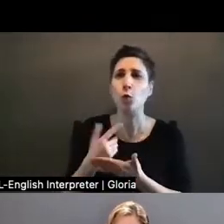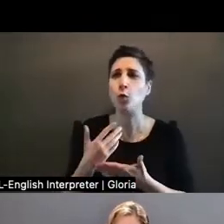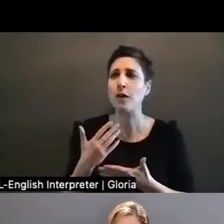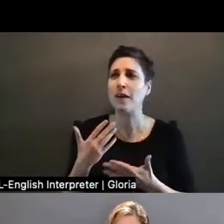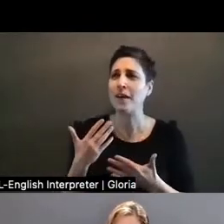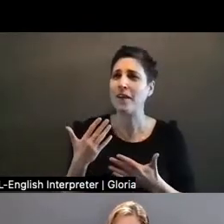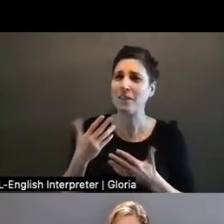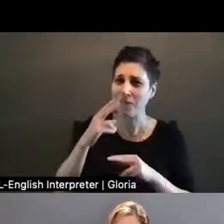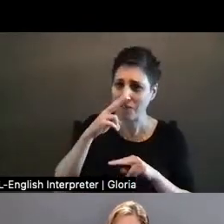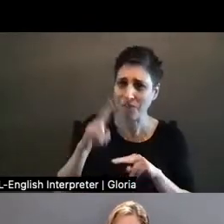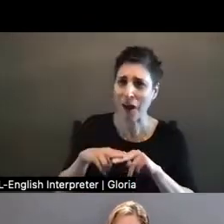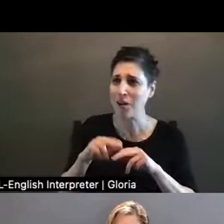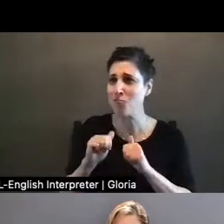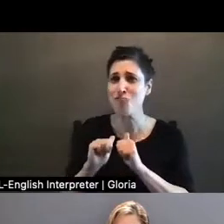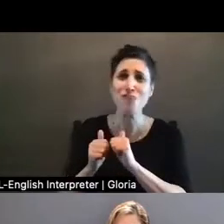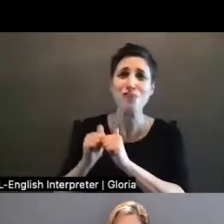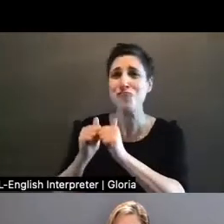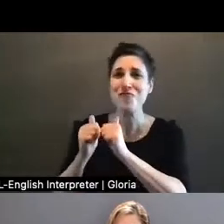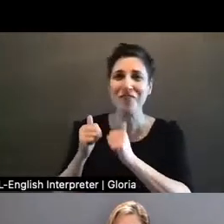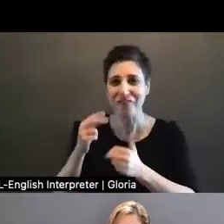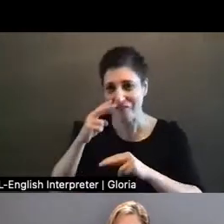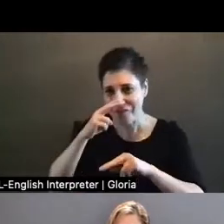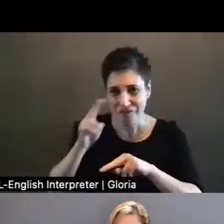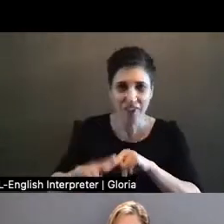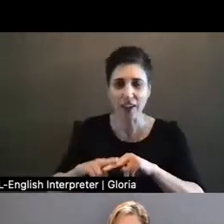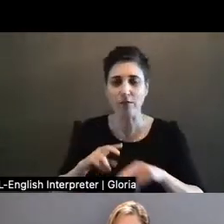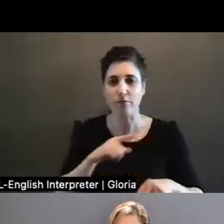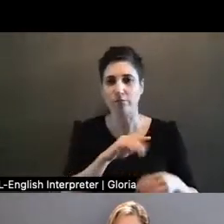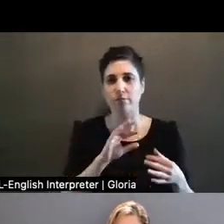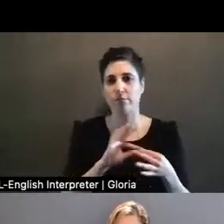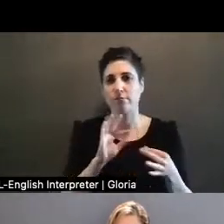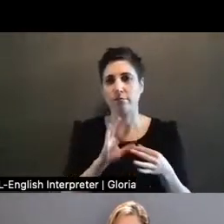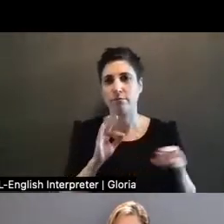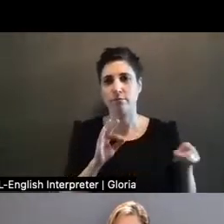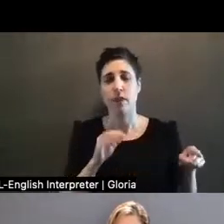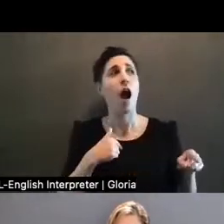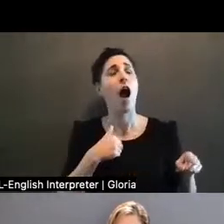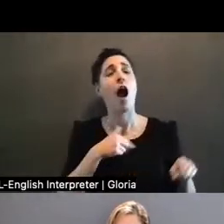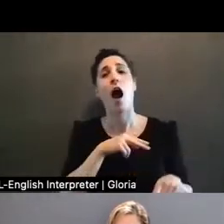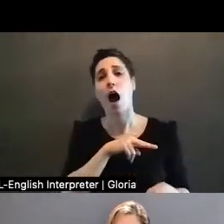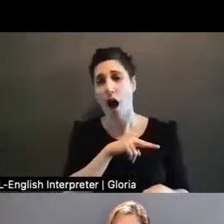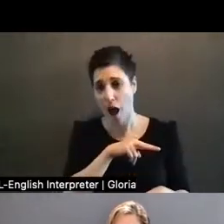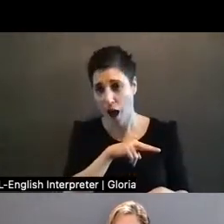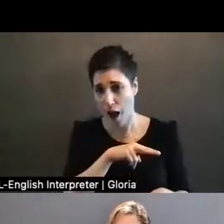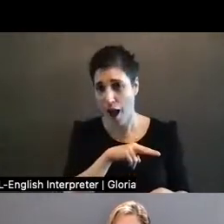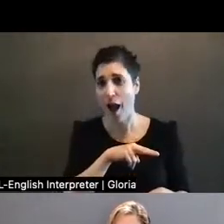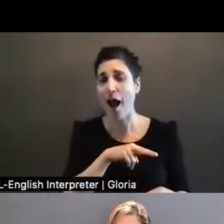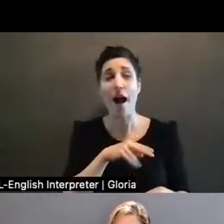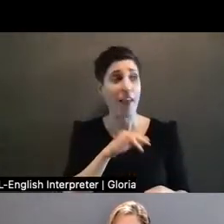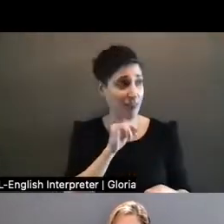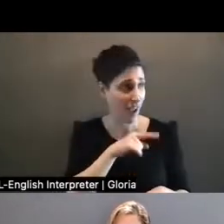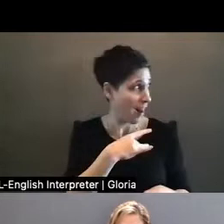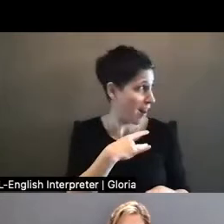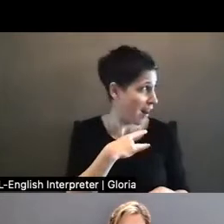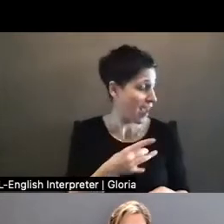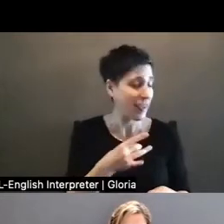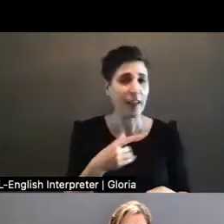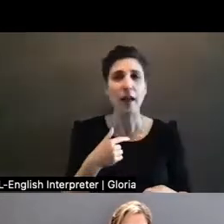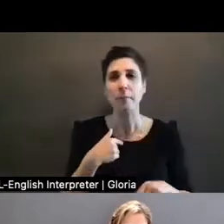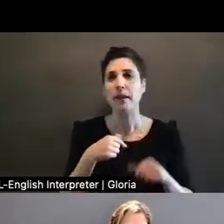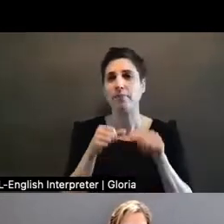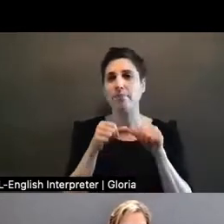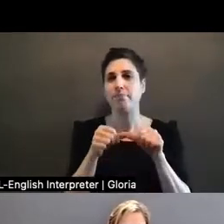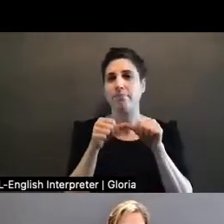each other. And so that was really good feedback for me. So we kept doing it because we did a Kahoot every week together.